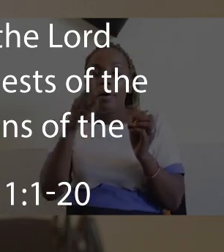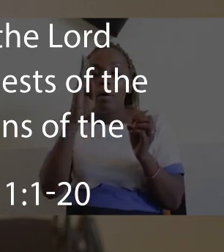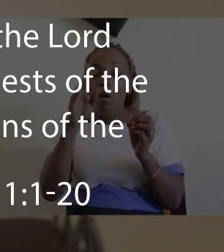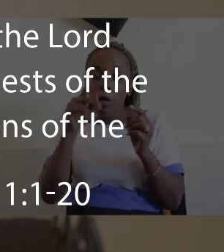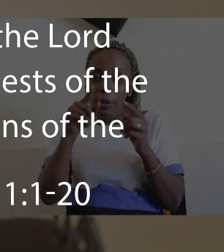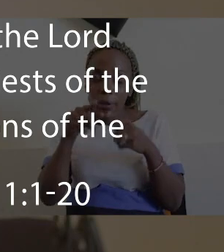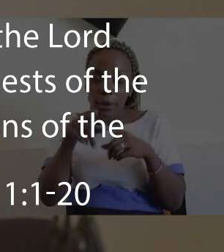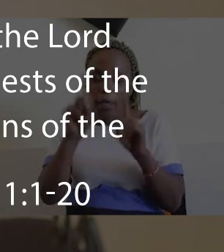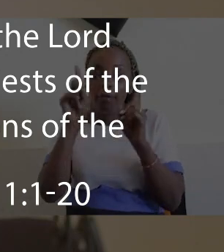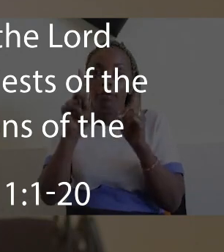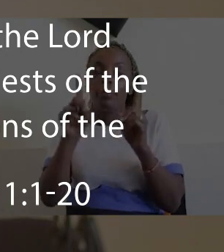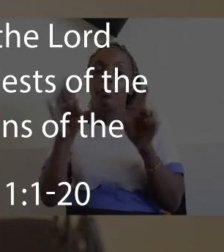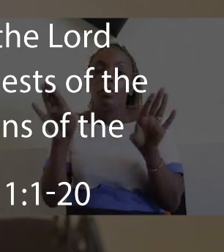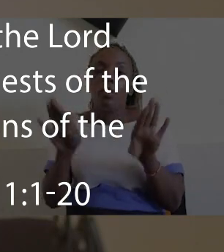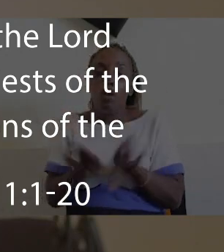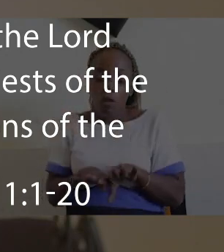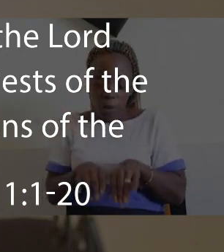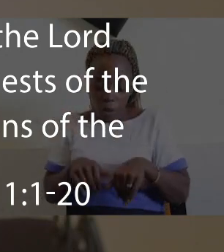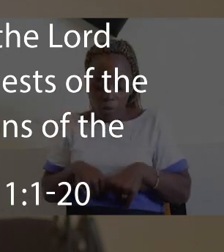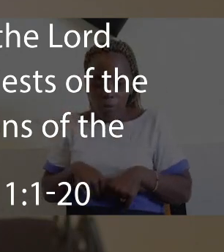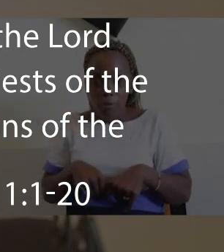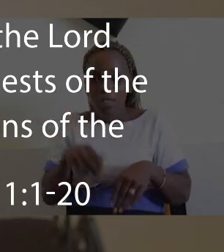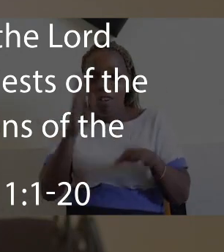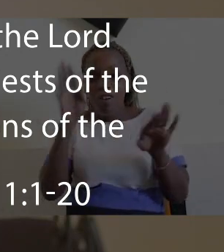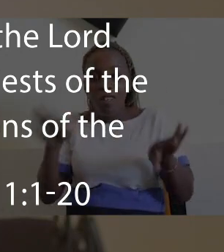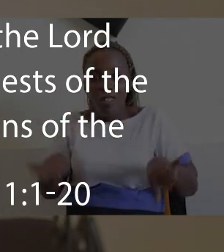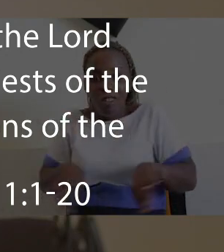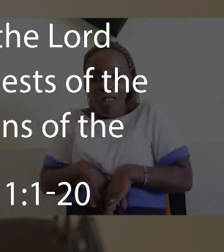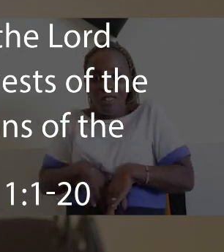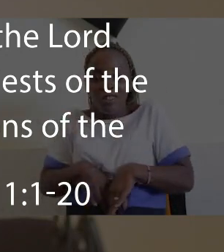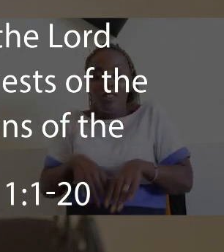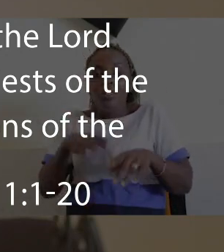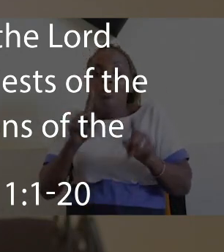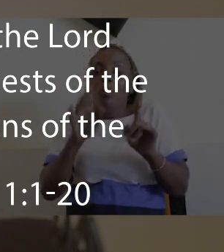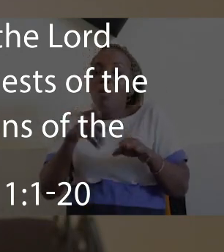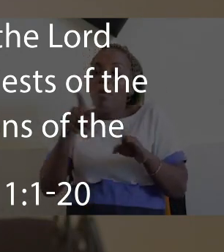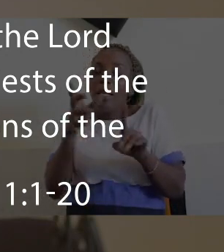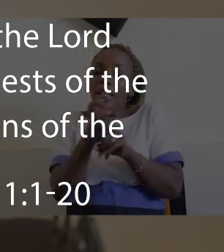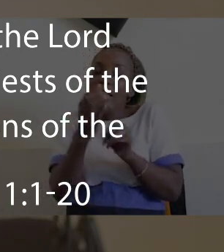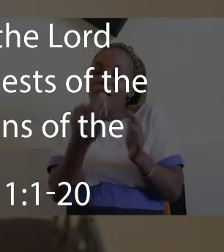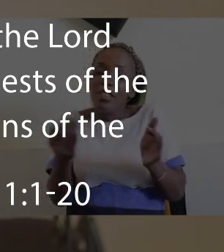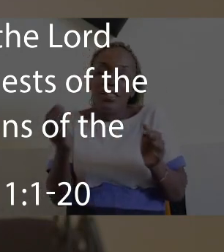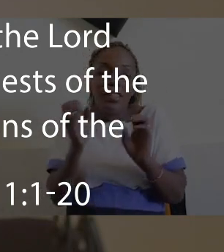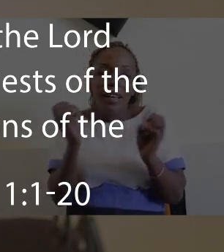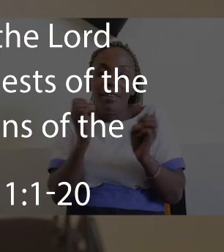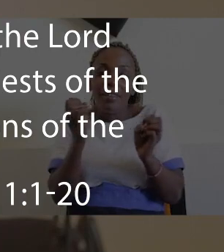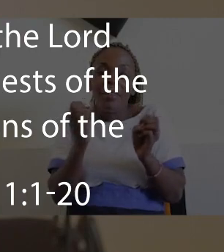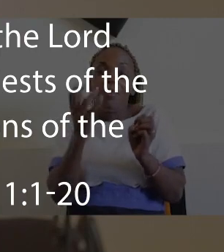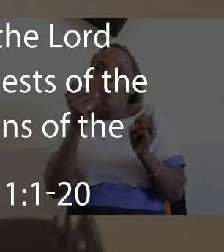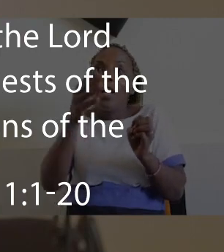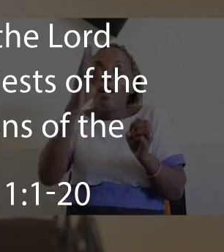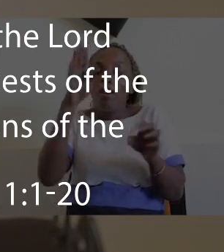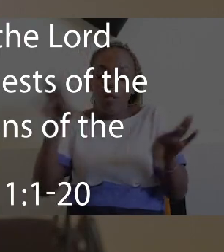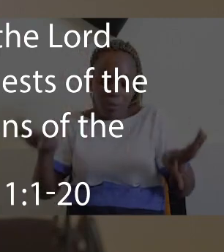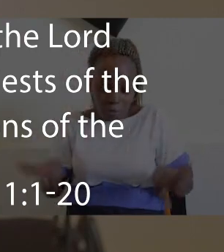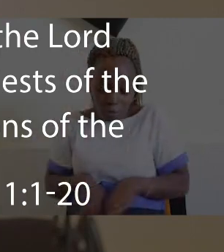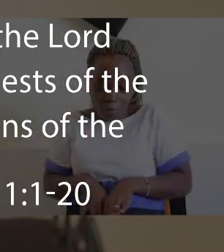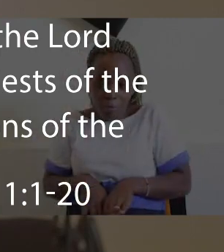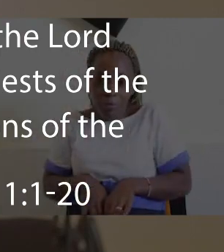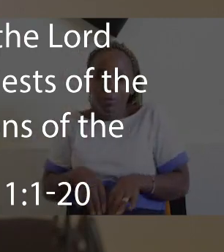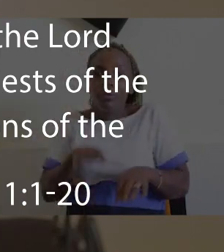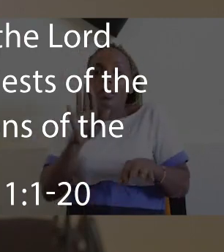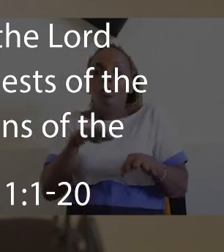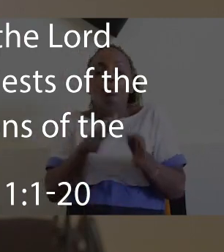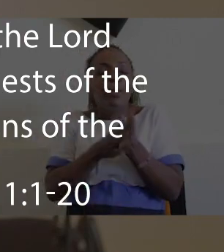himself had closed her womb, and therefore she could not have children because her womb was closed. She